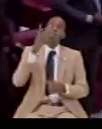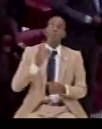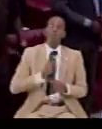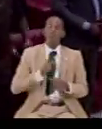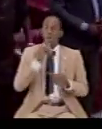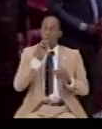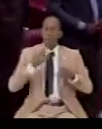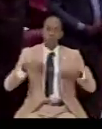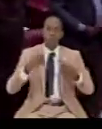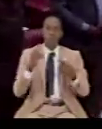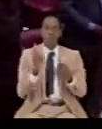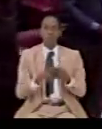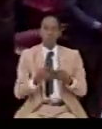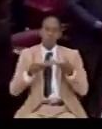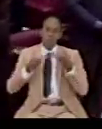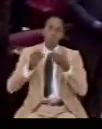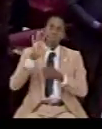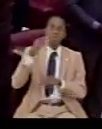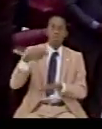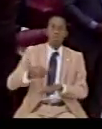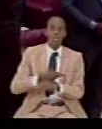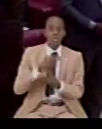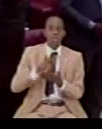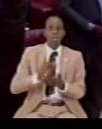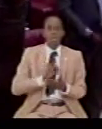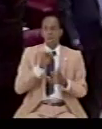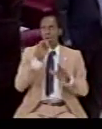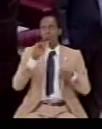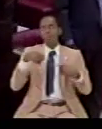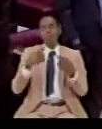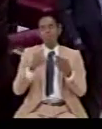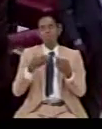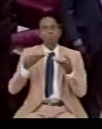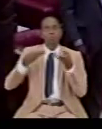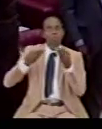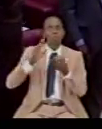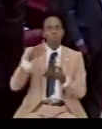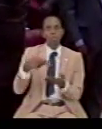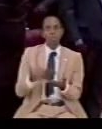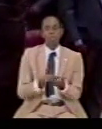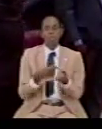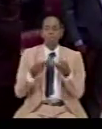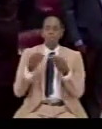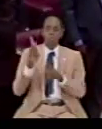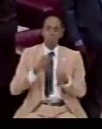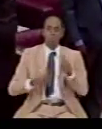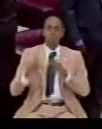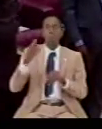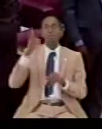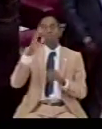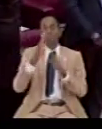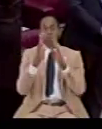to feed the lambs. I'm going to feed the sheep. I'm going to feed the people of God.